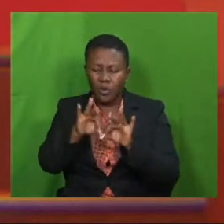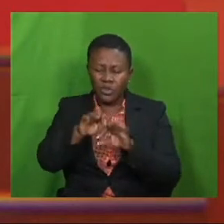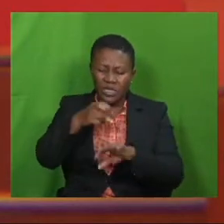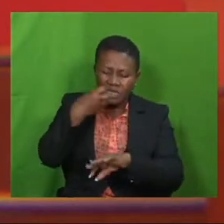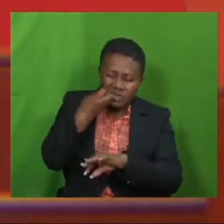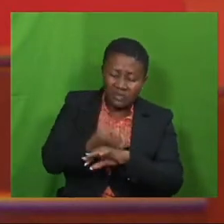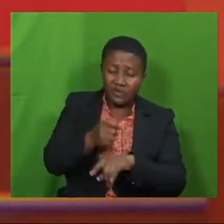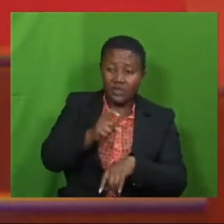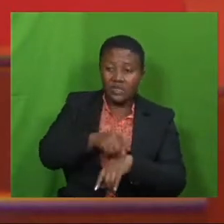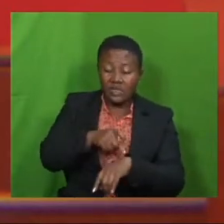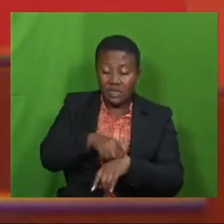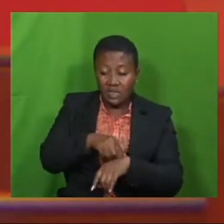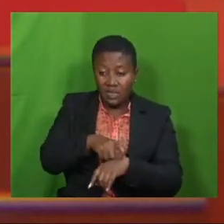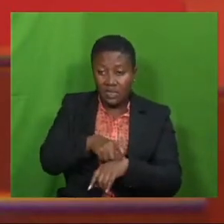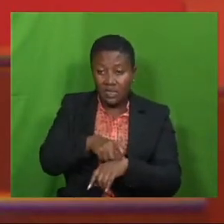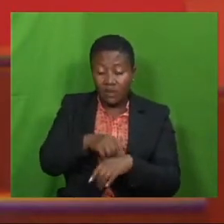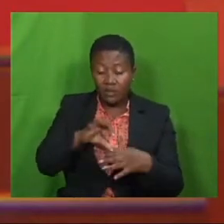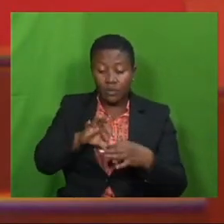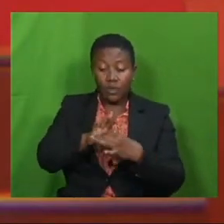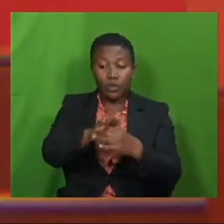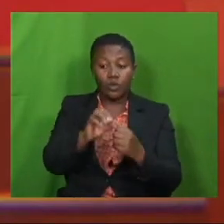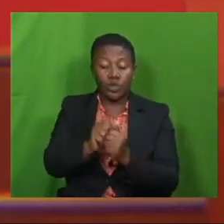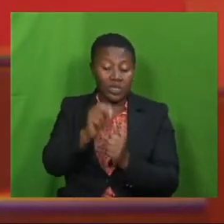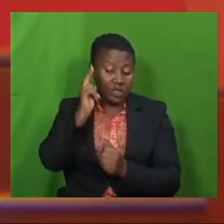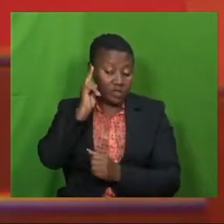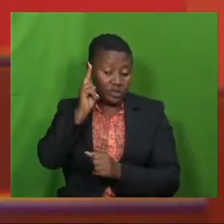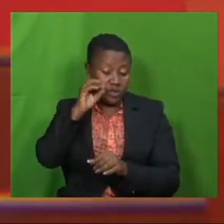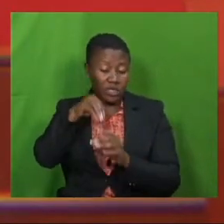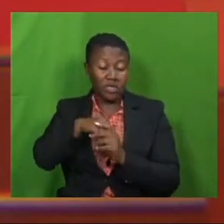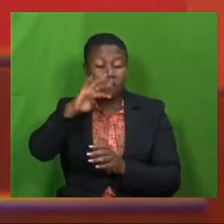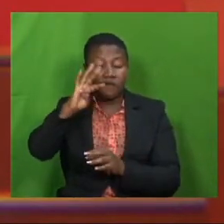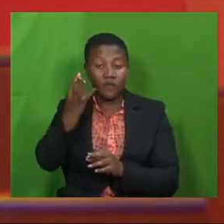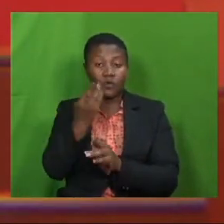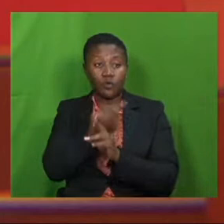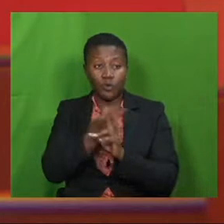the history of the 4th Republic.